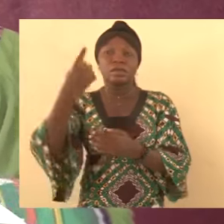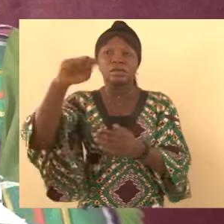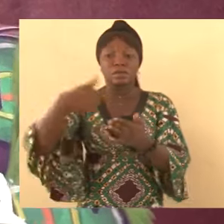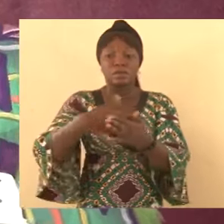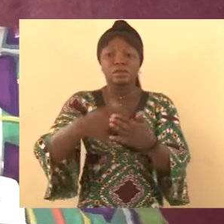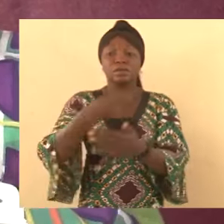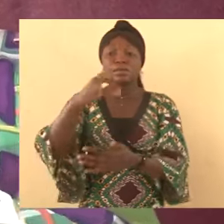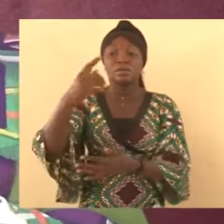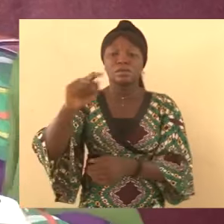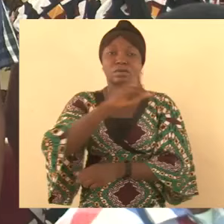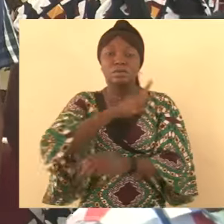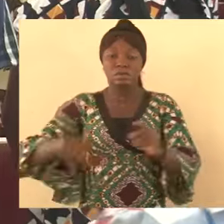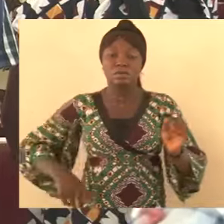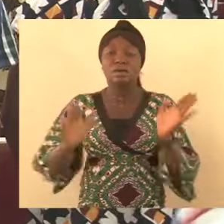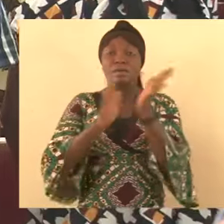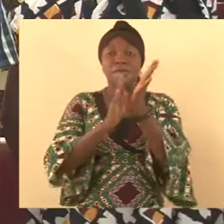The Gospel of the Lord.